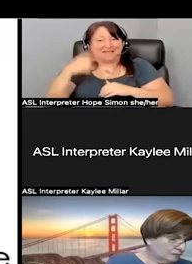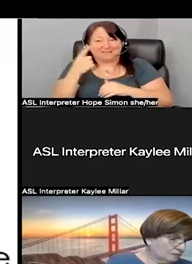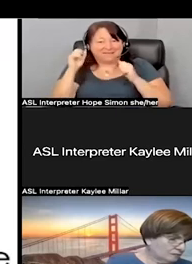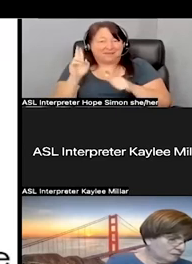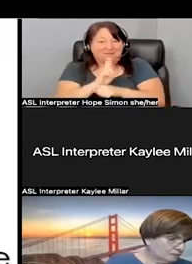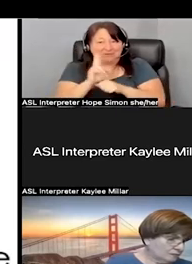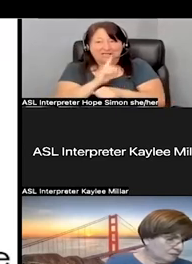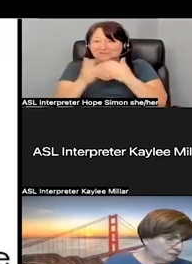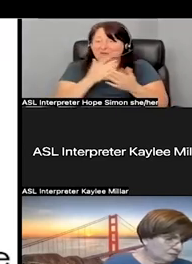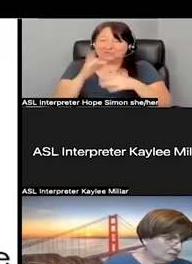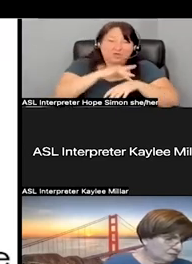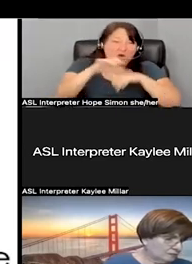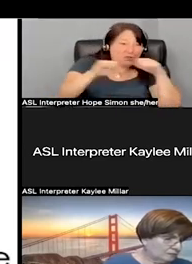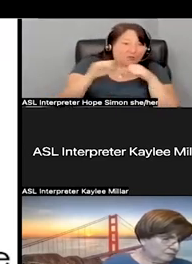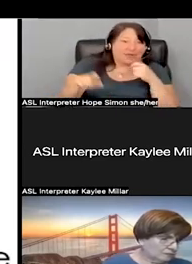utilized, whether it's an earthquake,